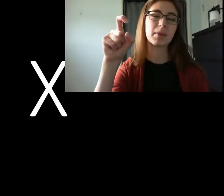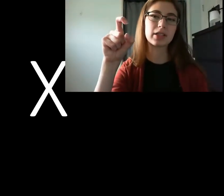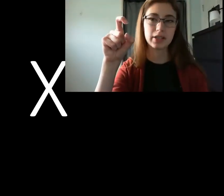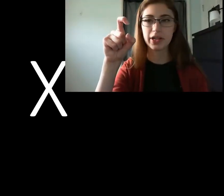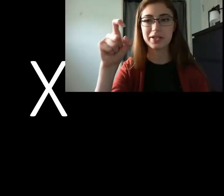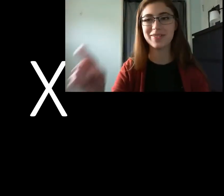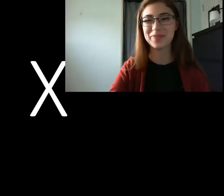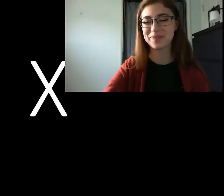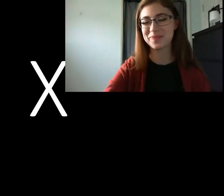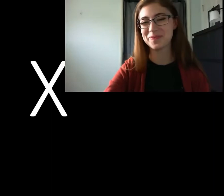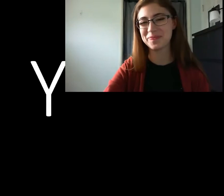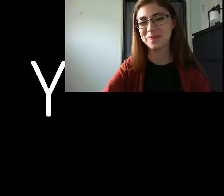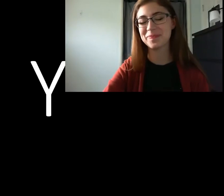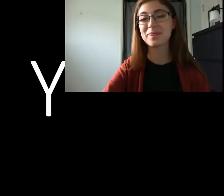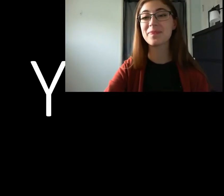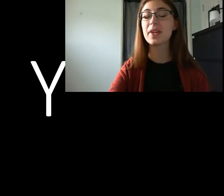X marks the treasure.